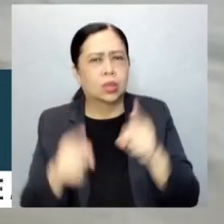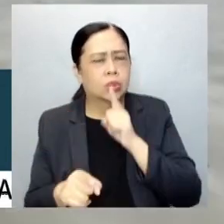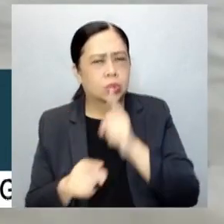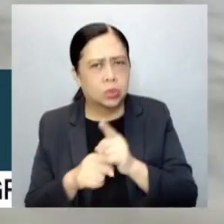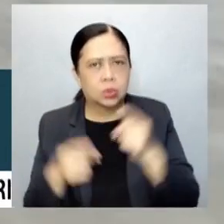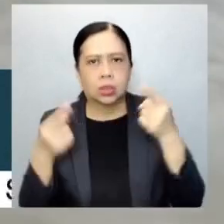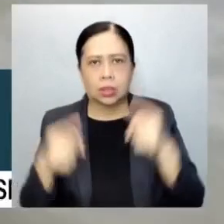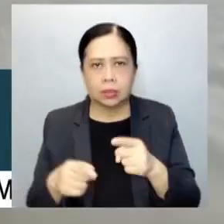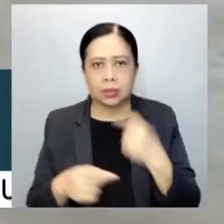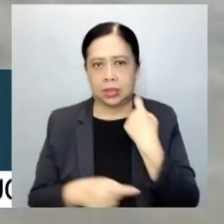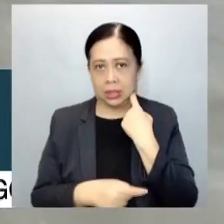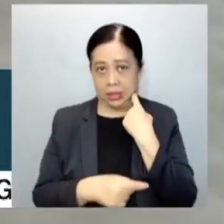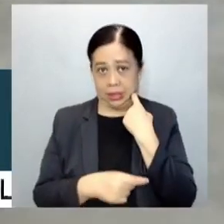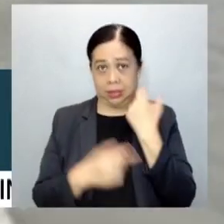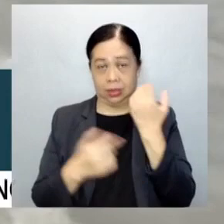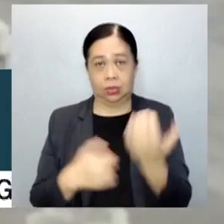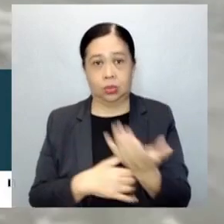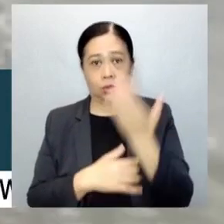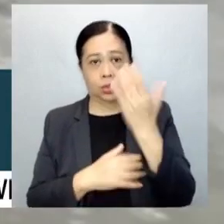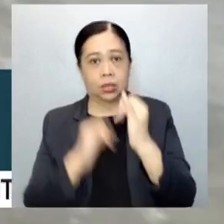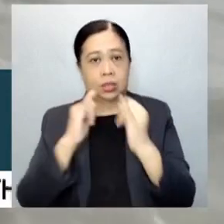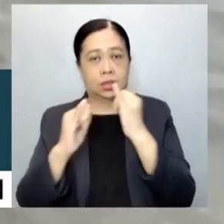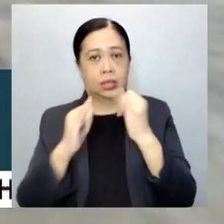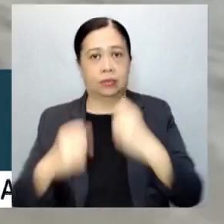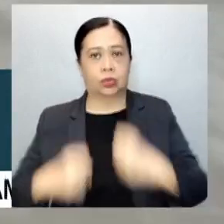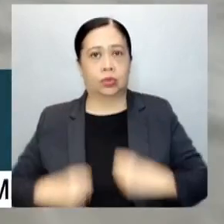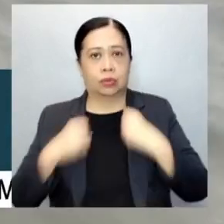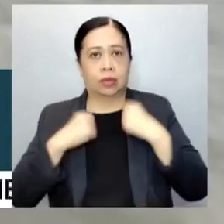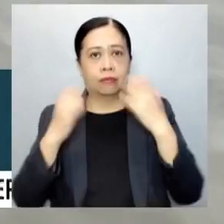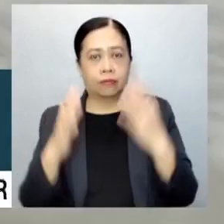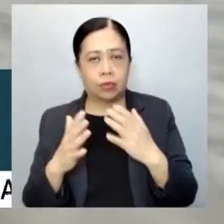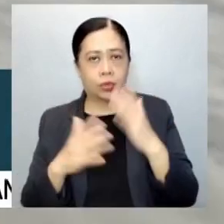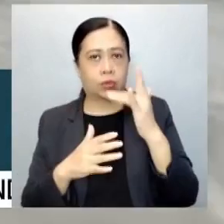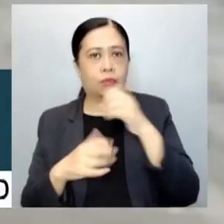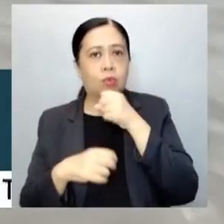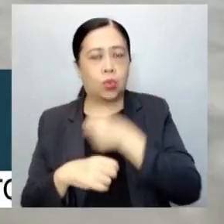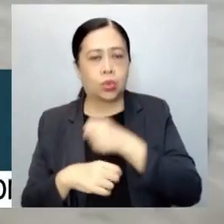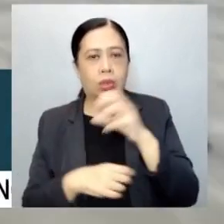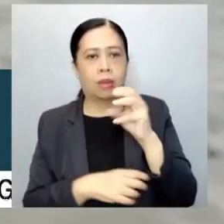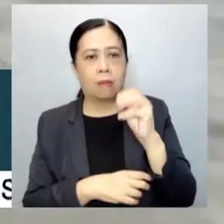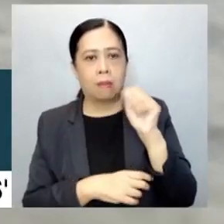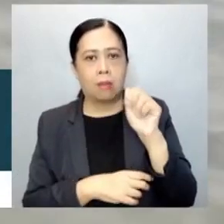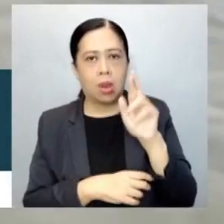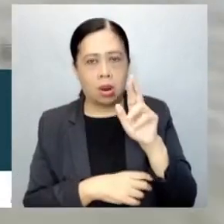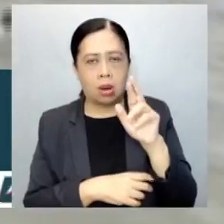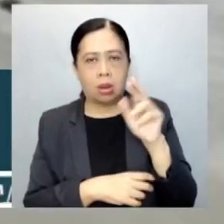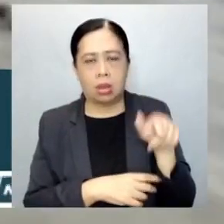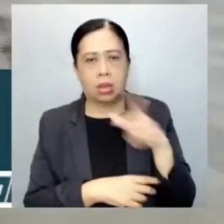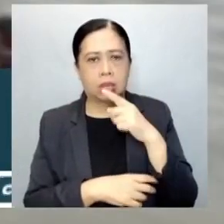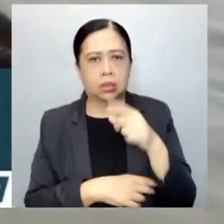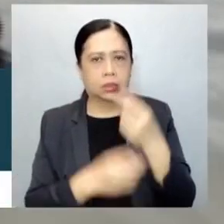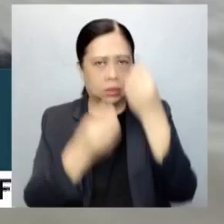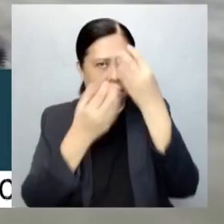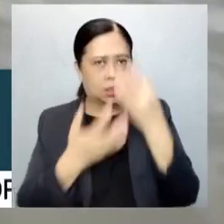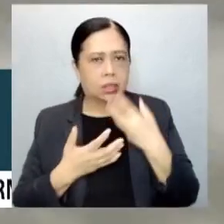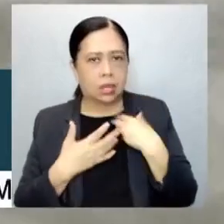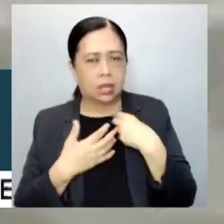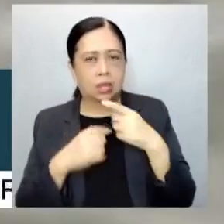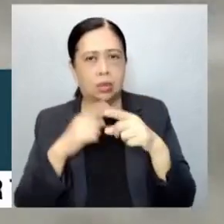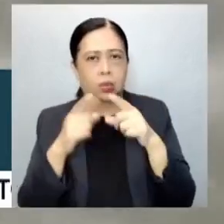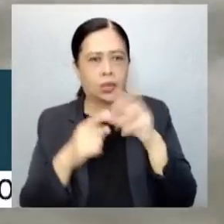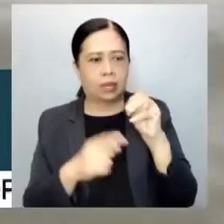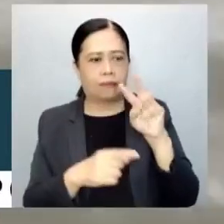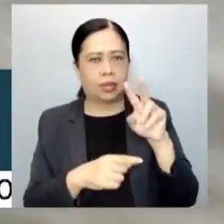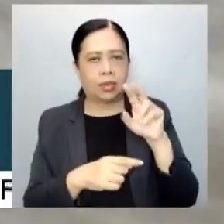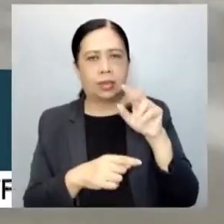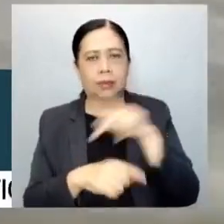Earlier today, we also interviewed a survivor, 25-year-old Mar de los Reyes, and he told us that when MV Princess Aya